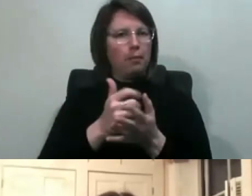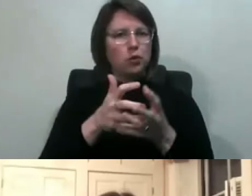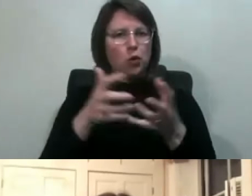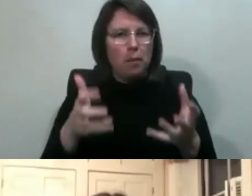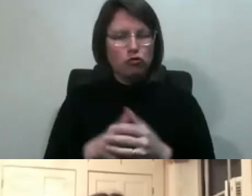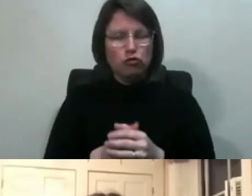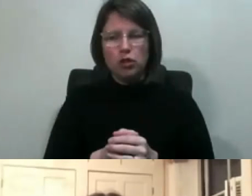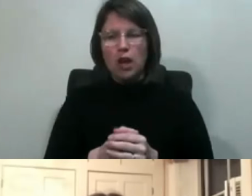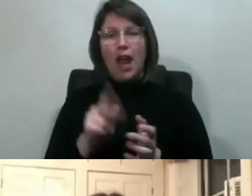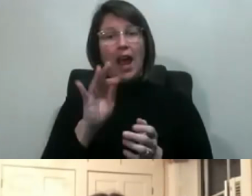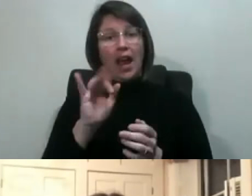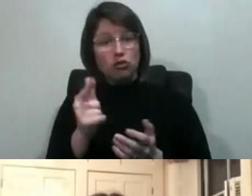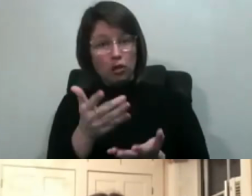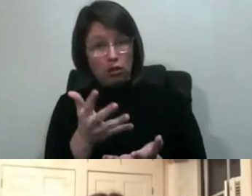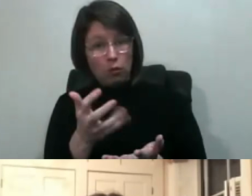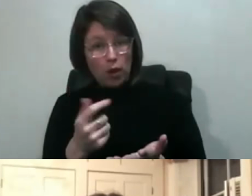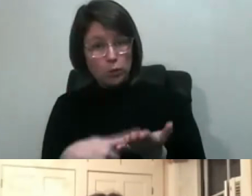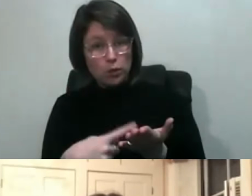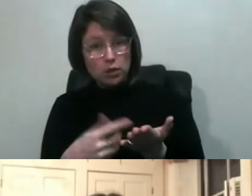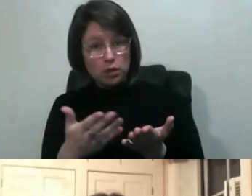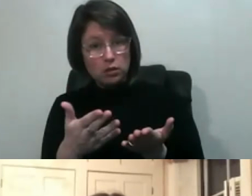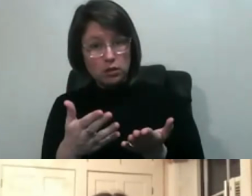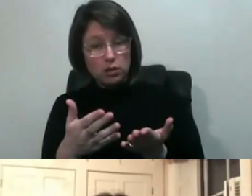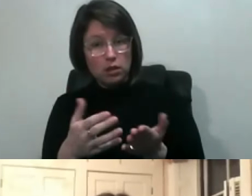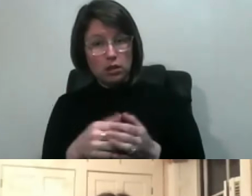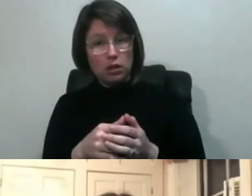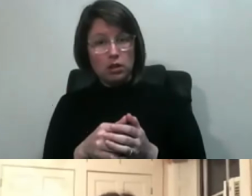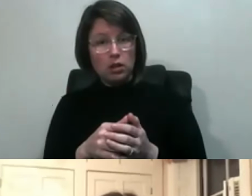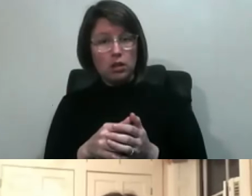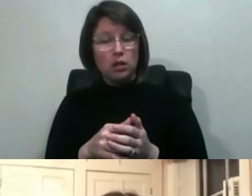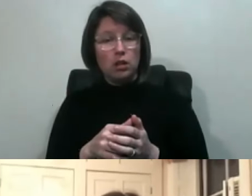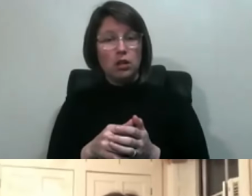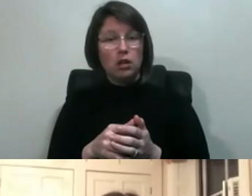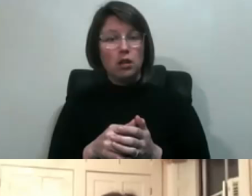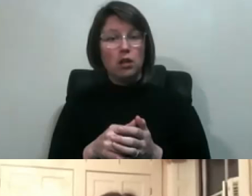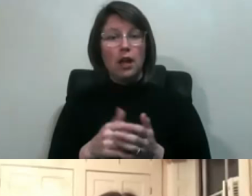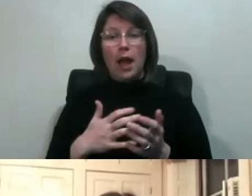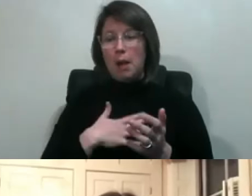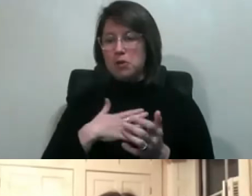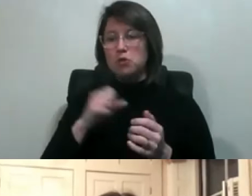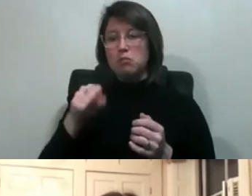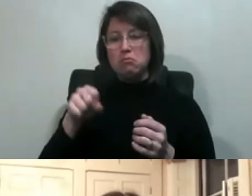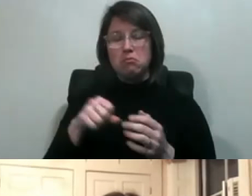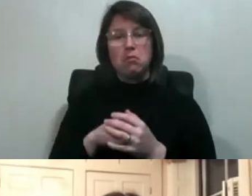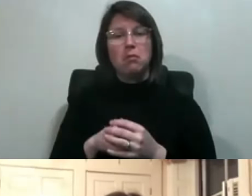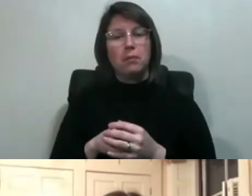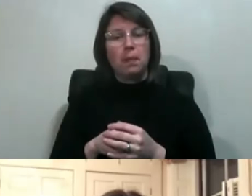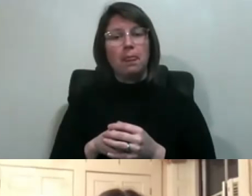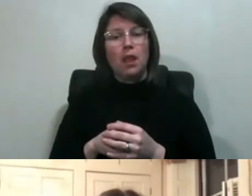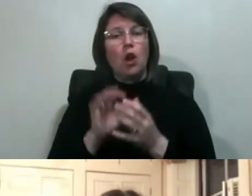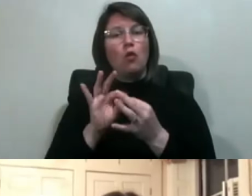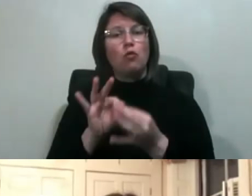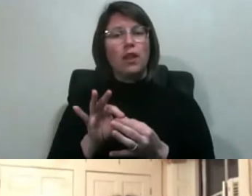And then Angel, do you wanna talk about the coffee chats? Yeah, happy to. So with respect